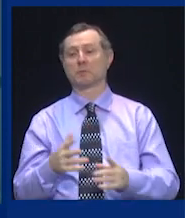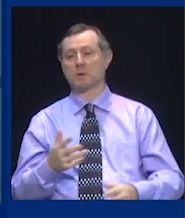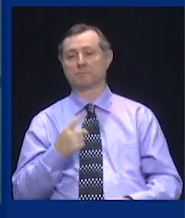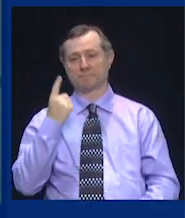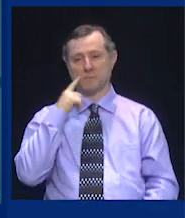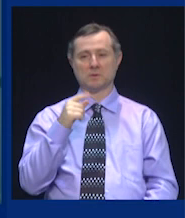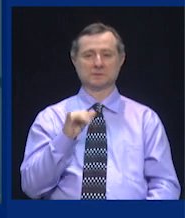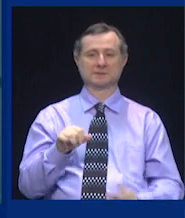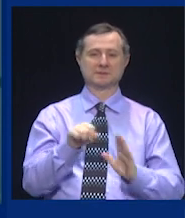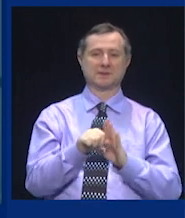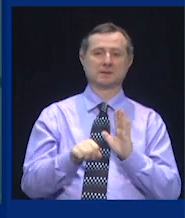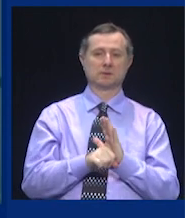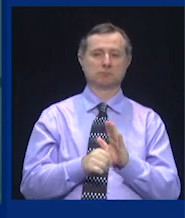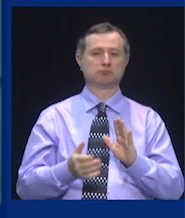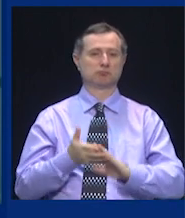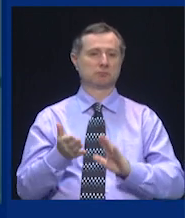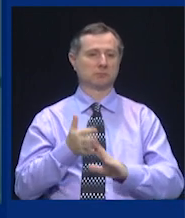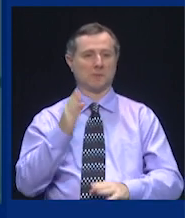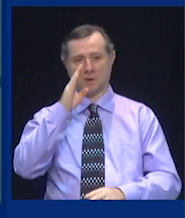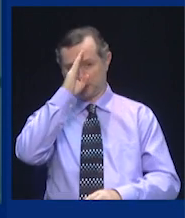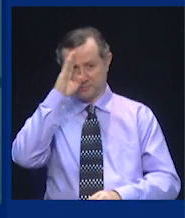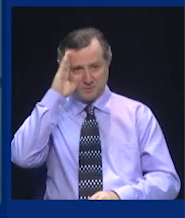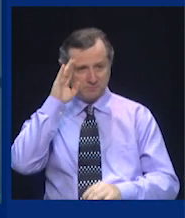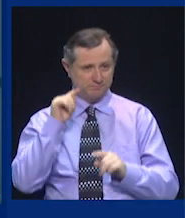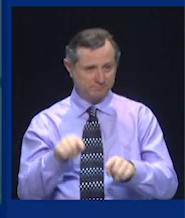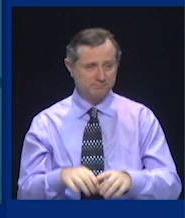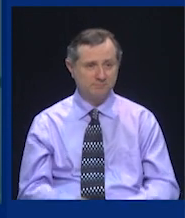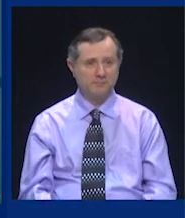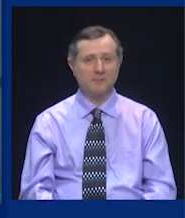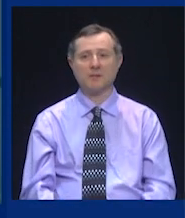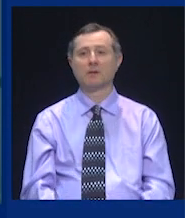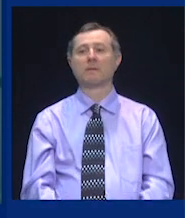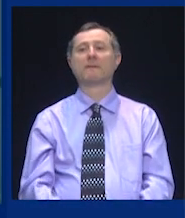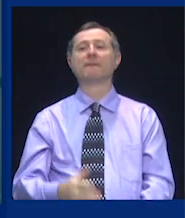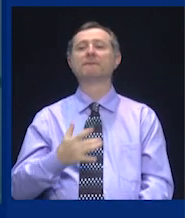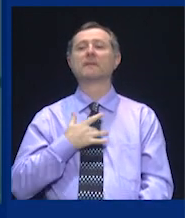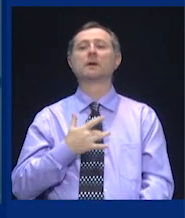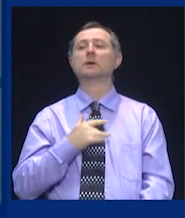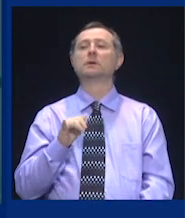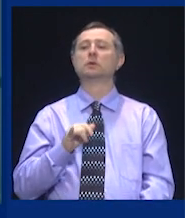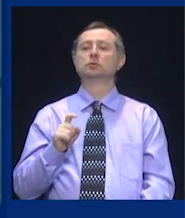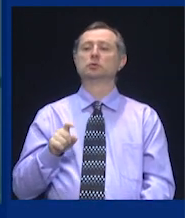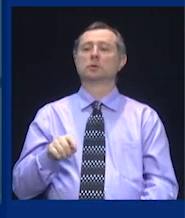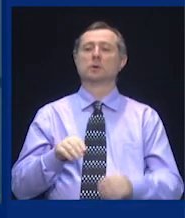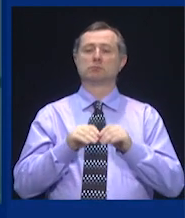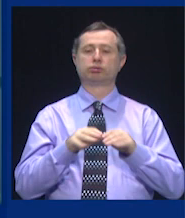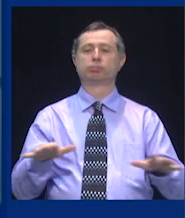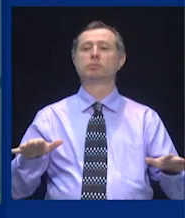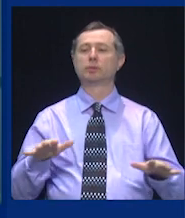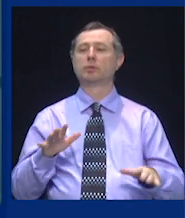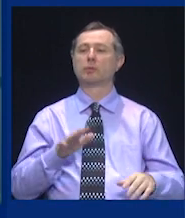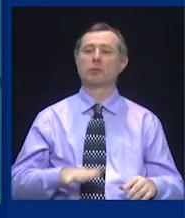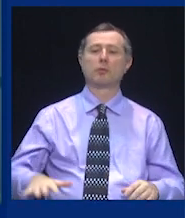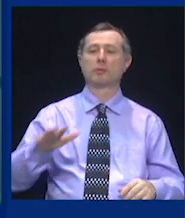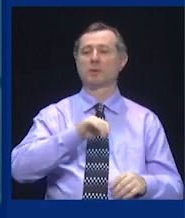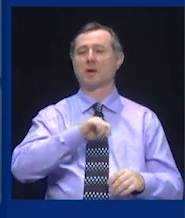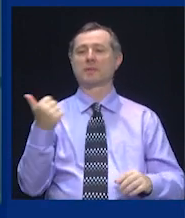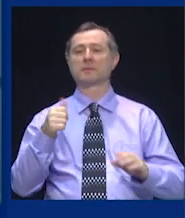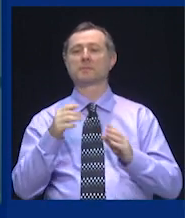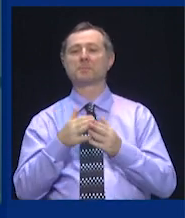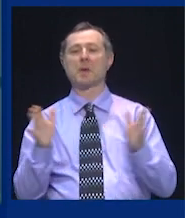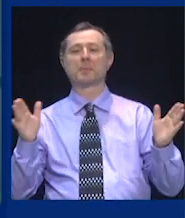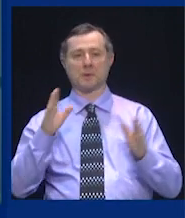own hospitals. I believe this should be extended now to other public